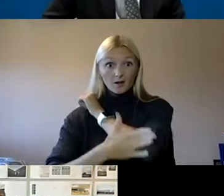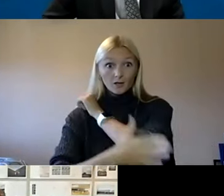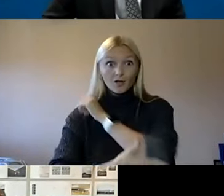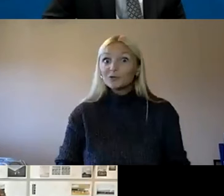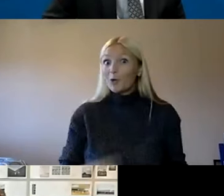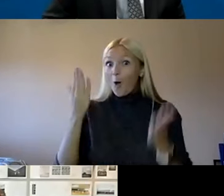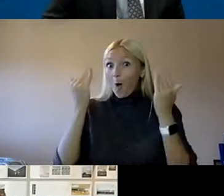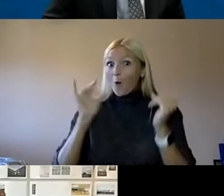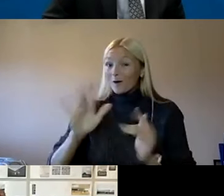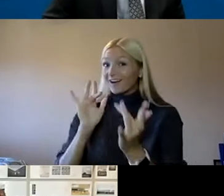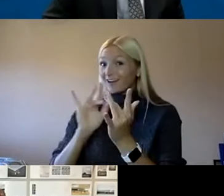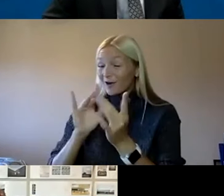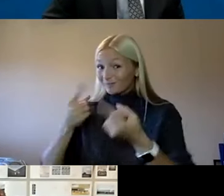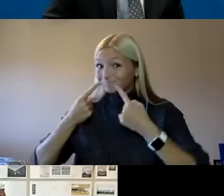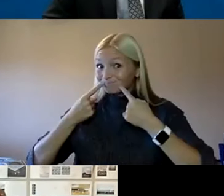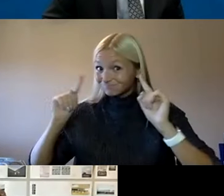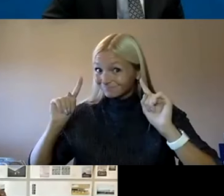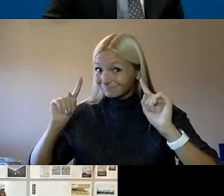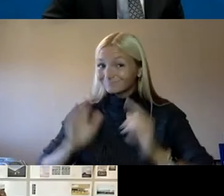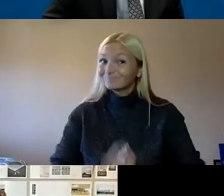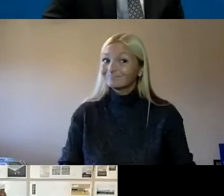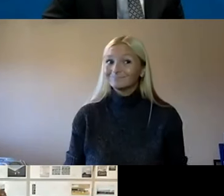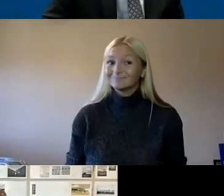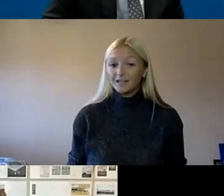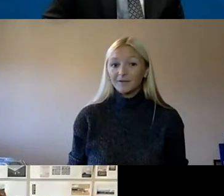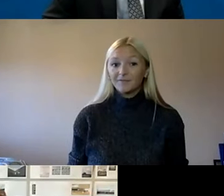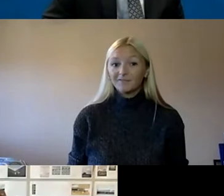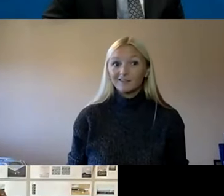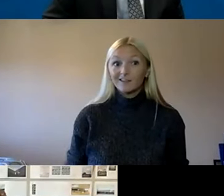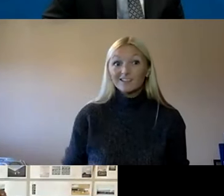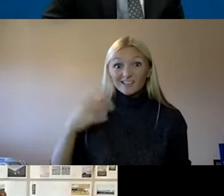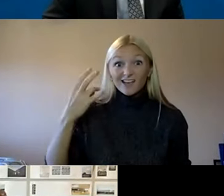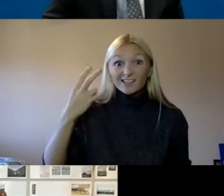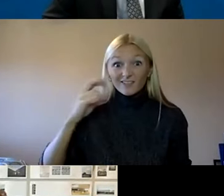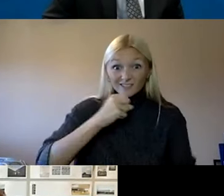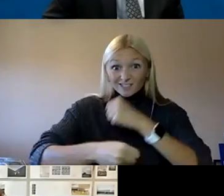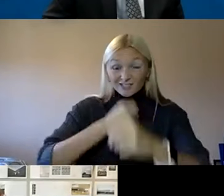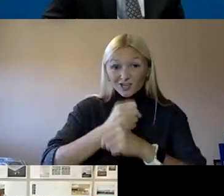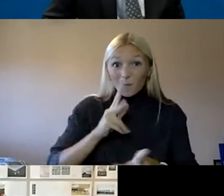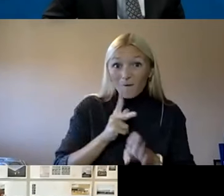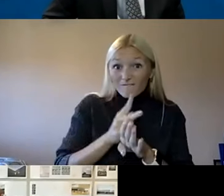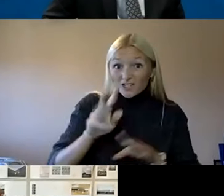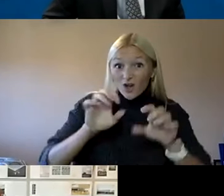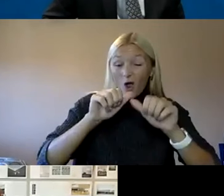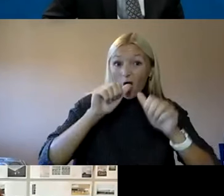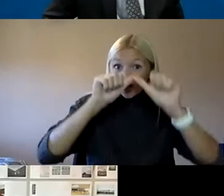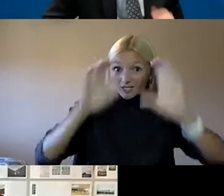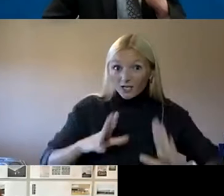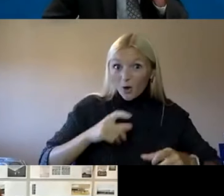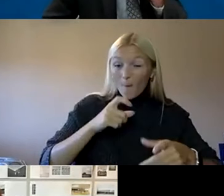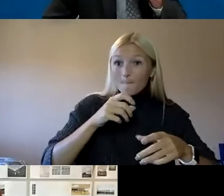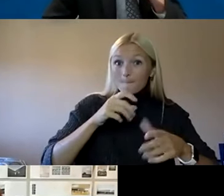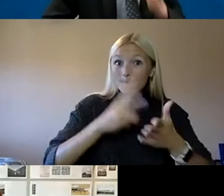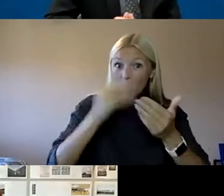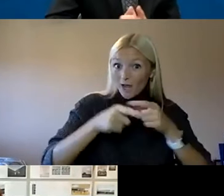internet works perfectly fine. Ronnie has over 17 years of professional architectural and project management